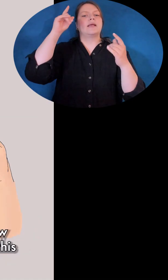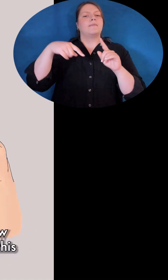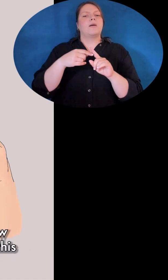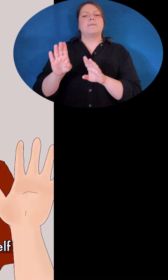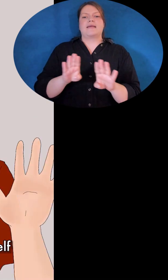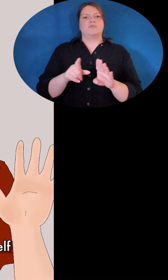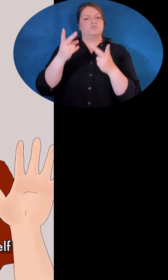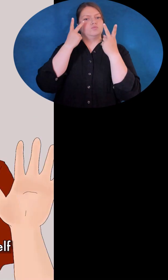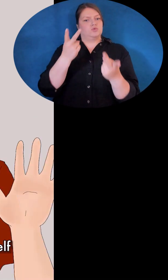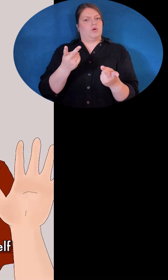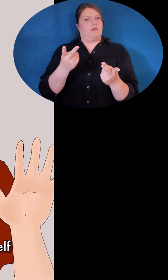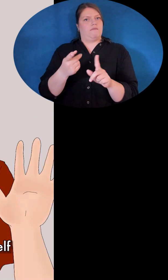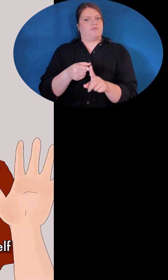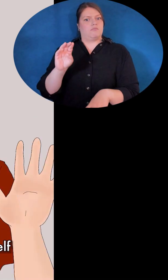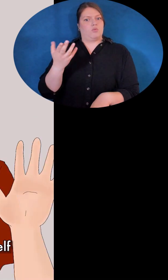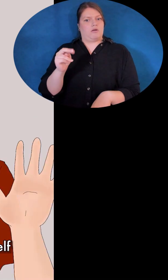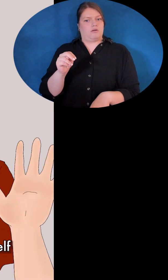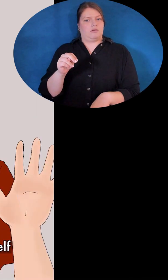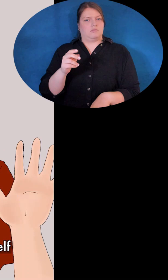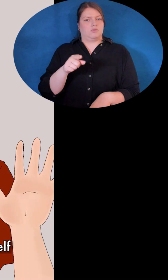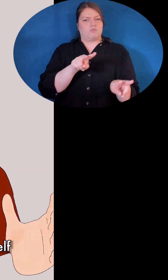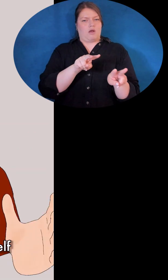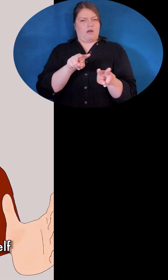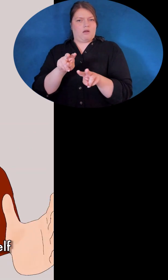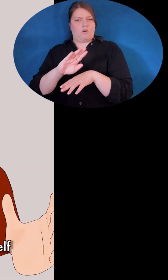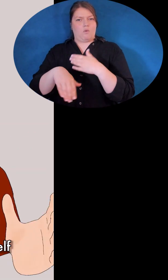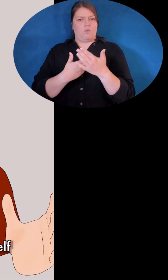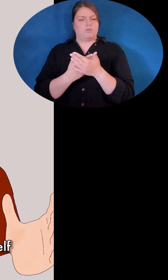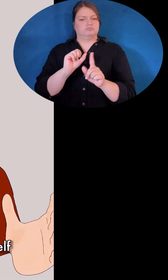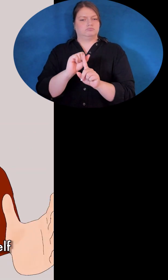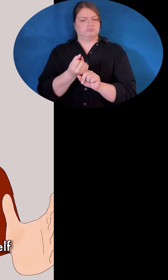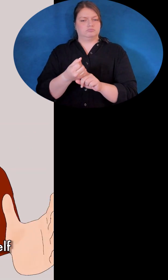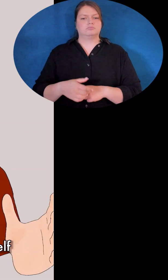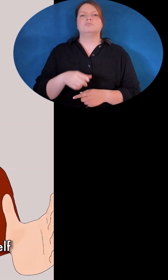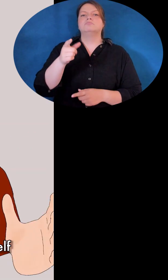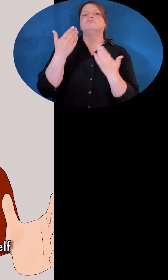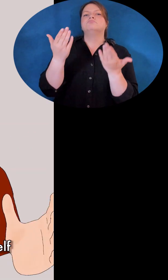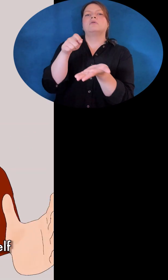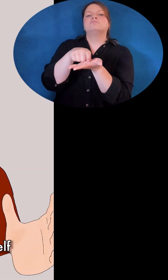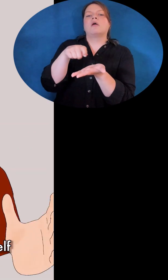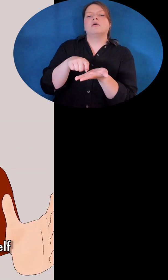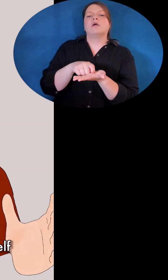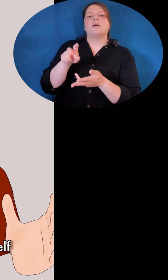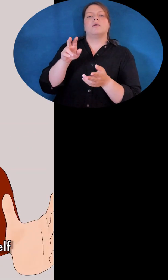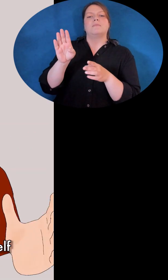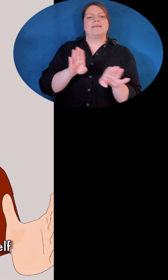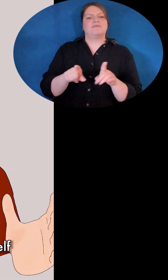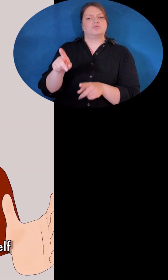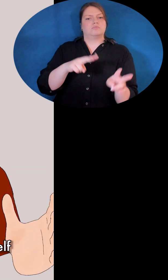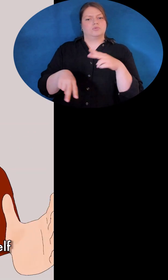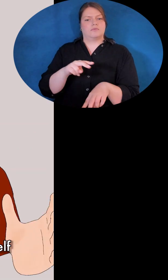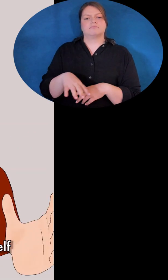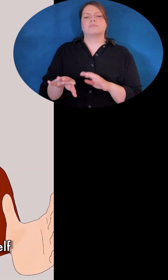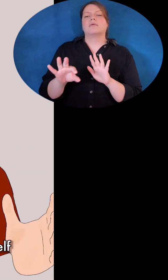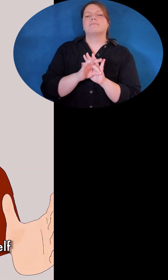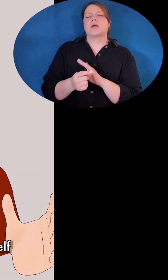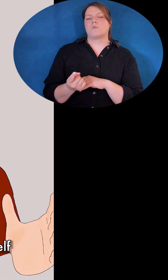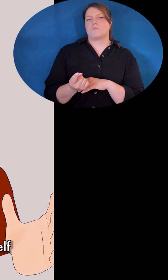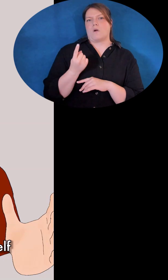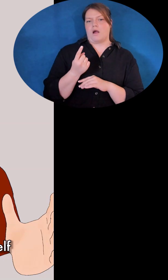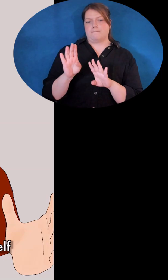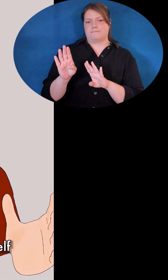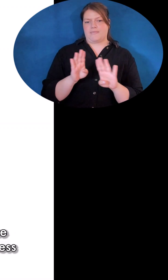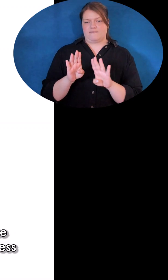event. Write down the behaviors you observed. Pick one of those behaviors and start asking yourself